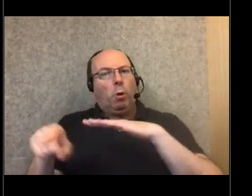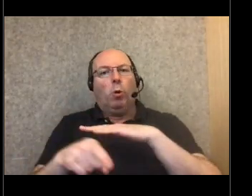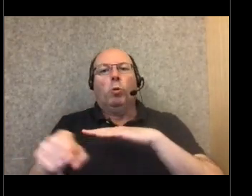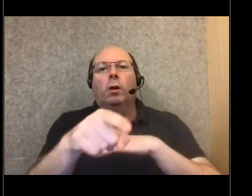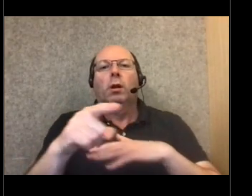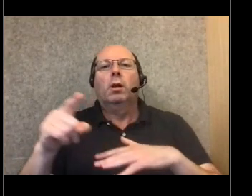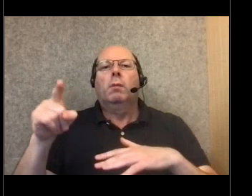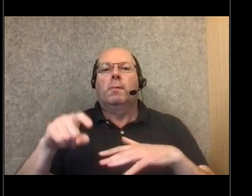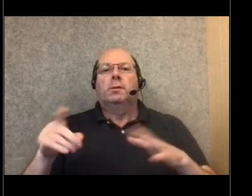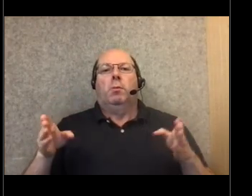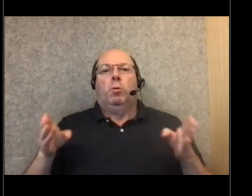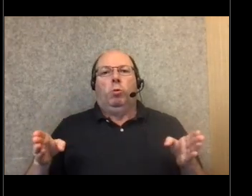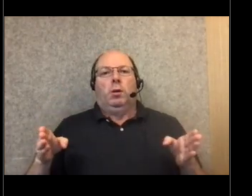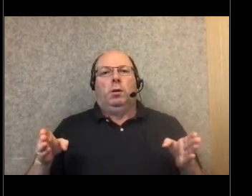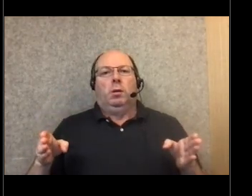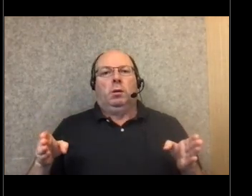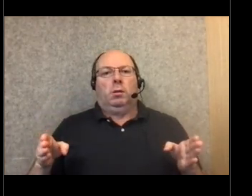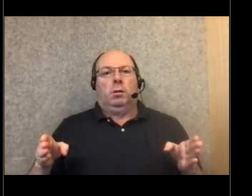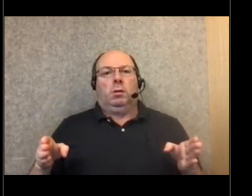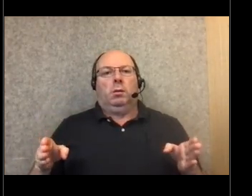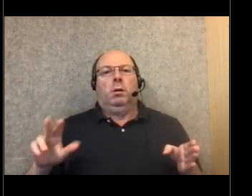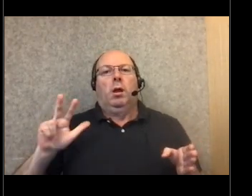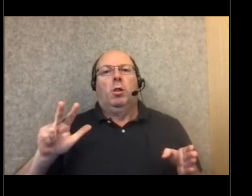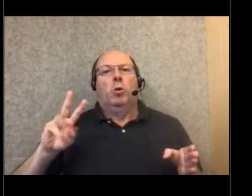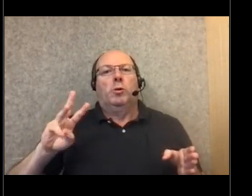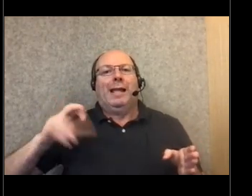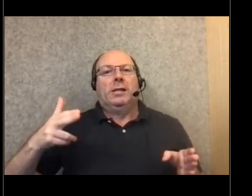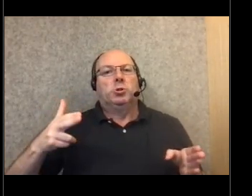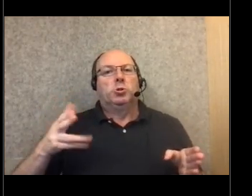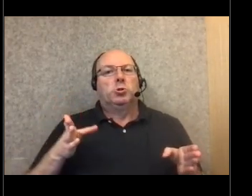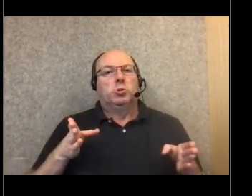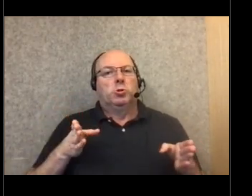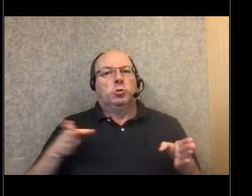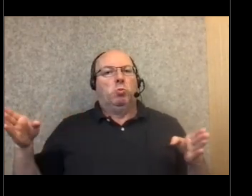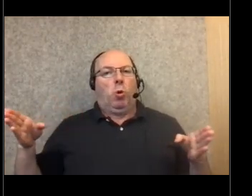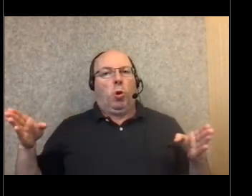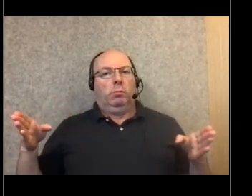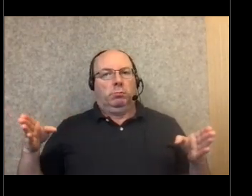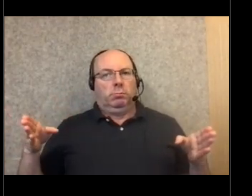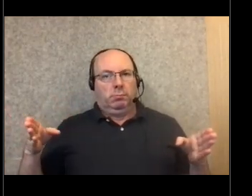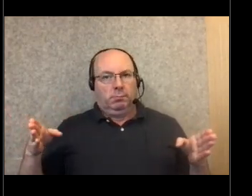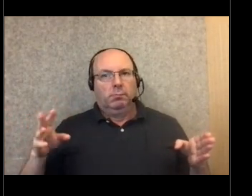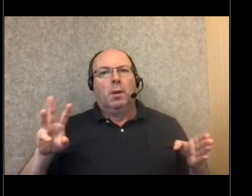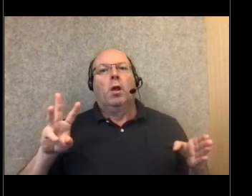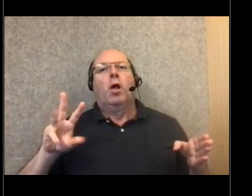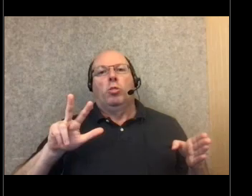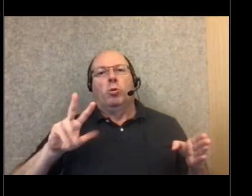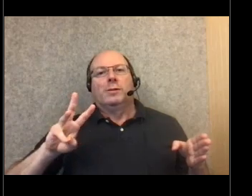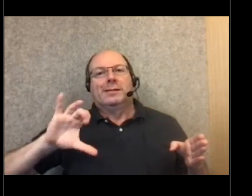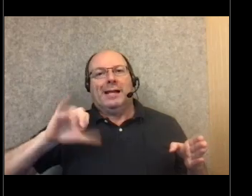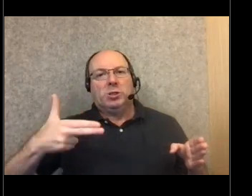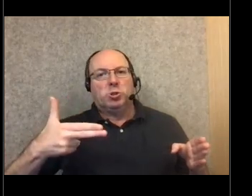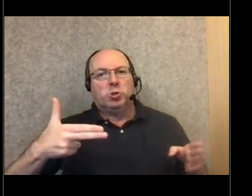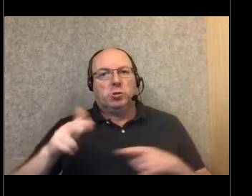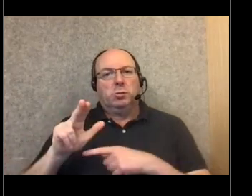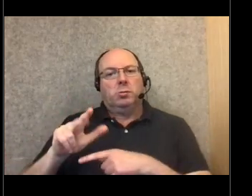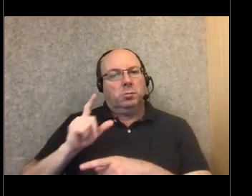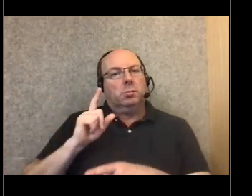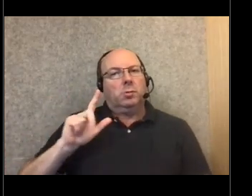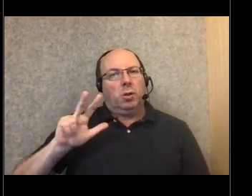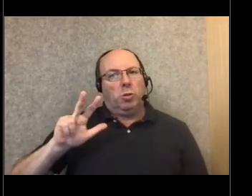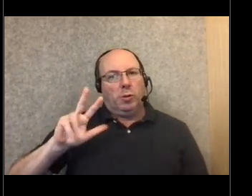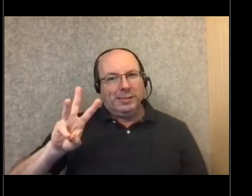width of 36 inches. 36 inches. 36 is the correct